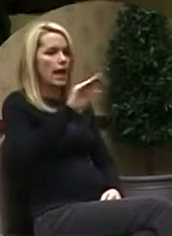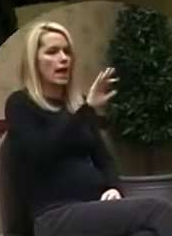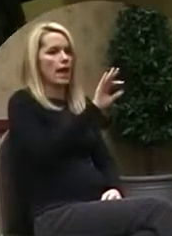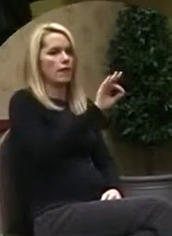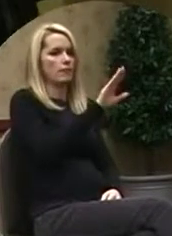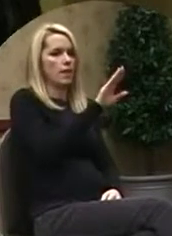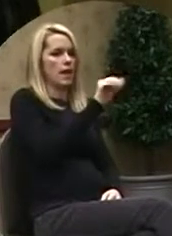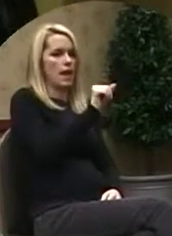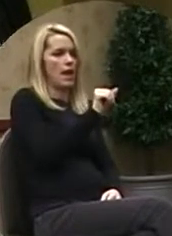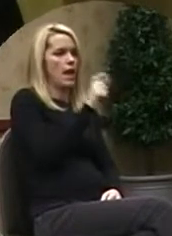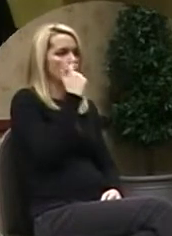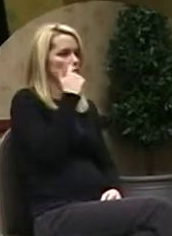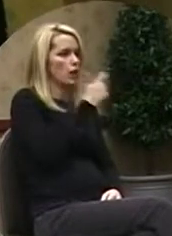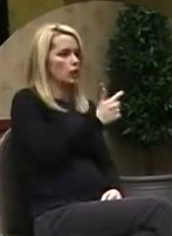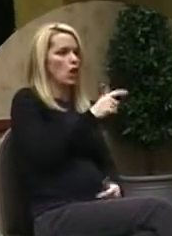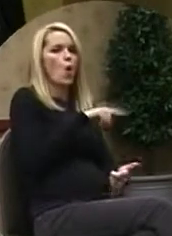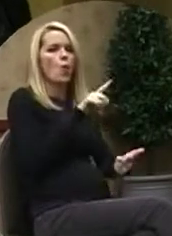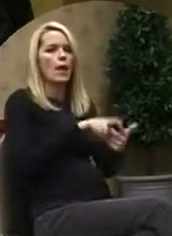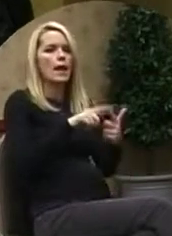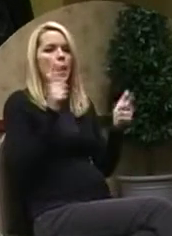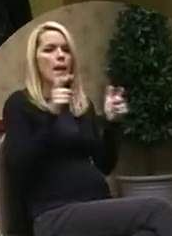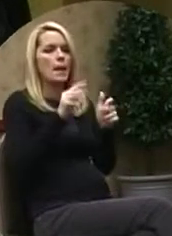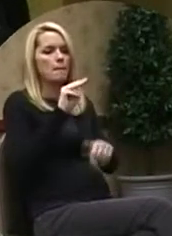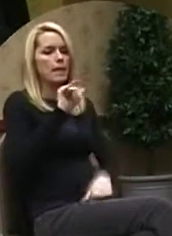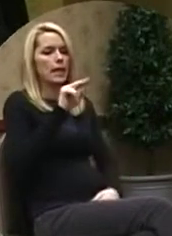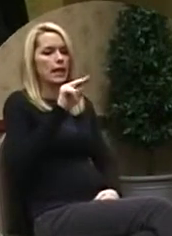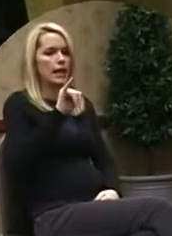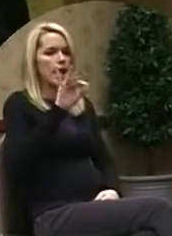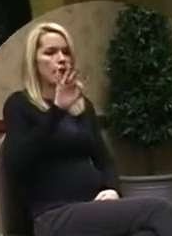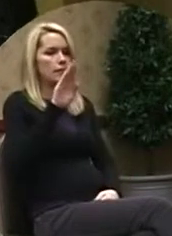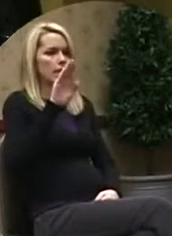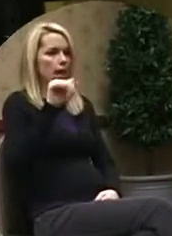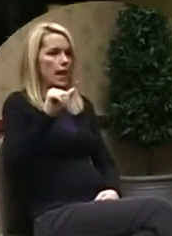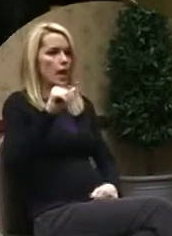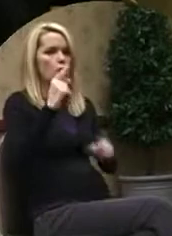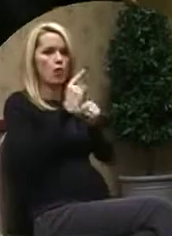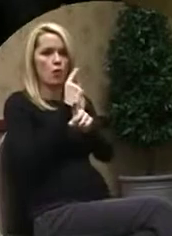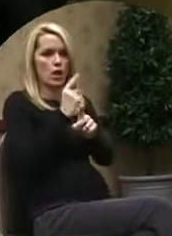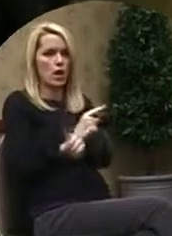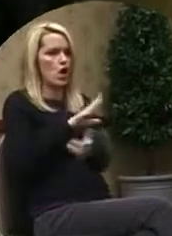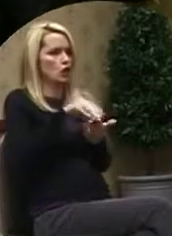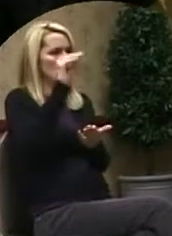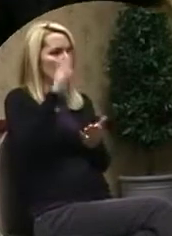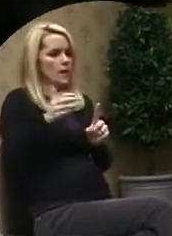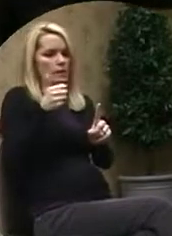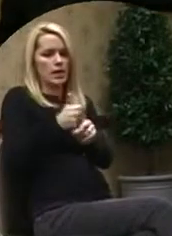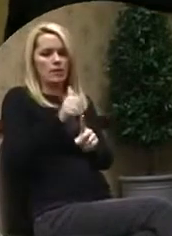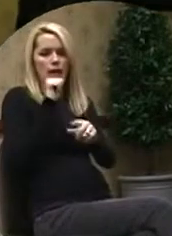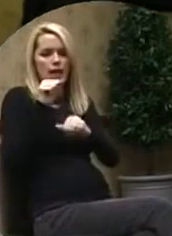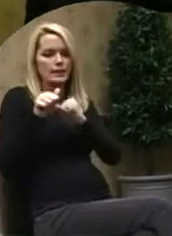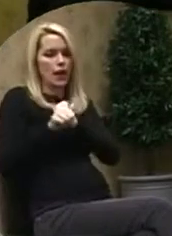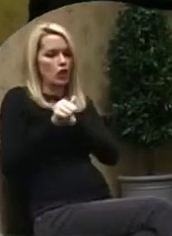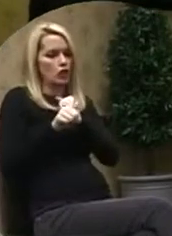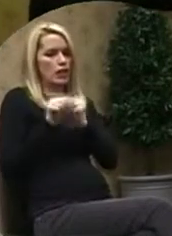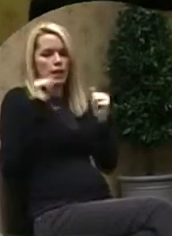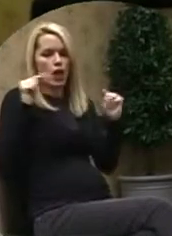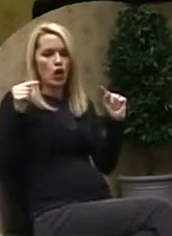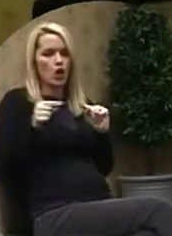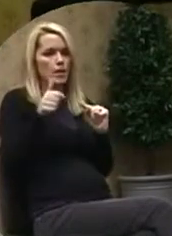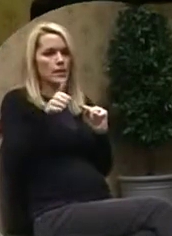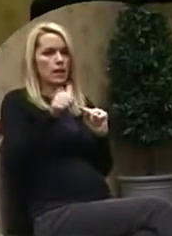Okay, when is a MiniFDA appropriate? When a student doesn't pose a danger to self or others, they're not at risk for change of